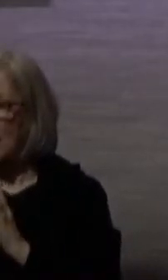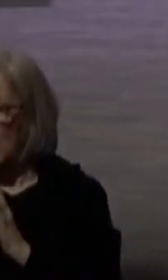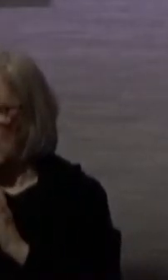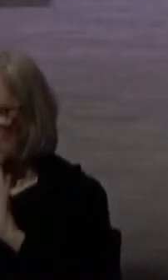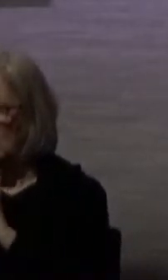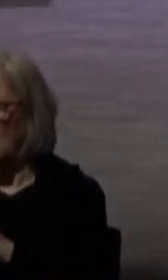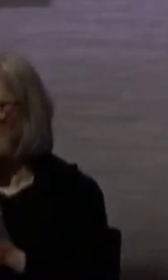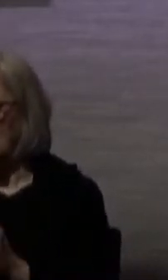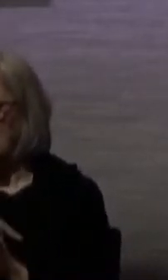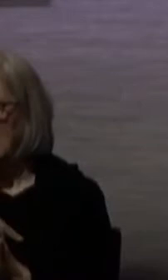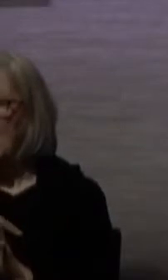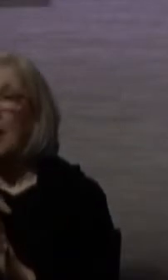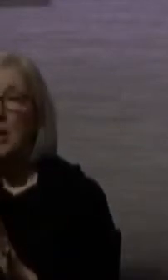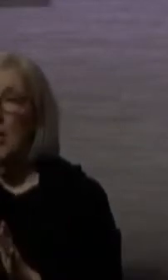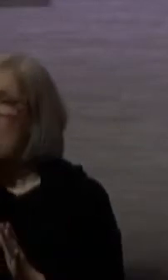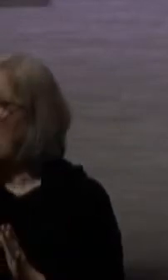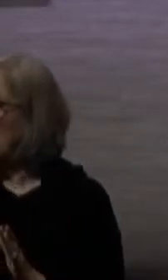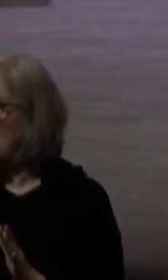only desperate person in the story.